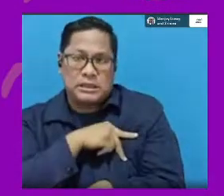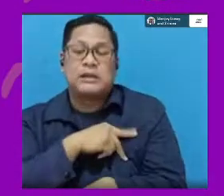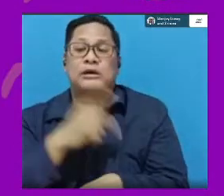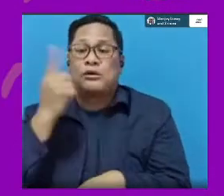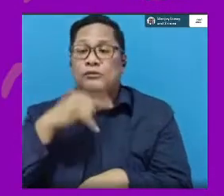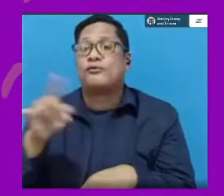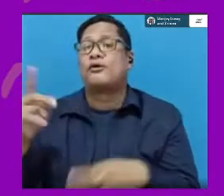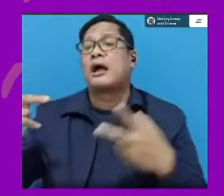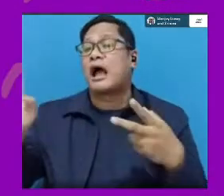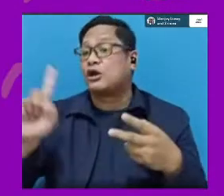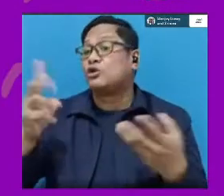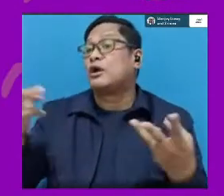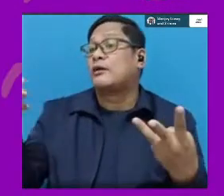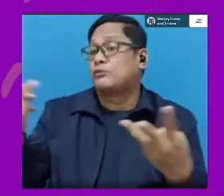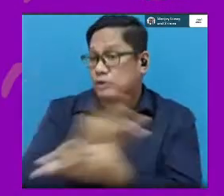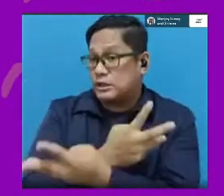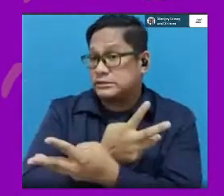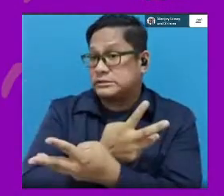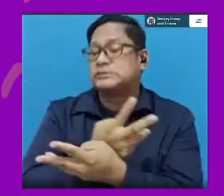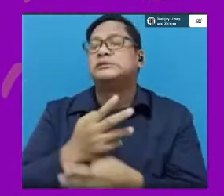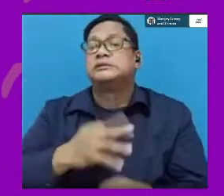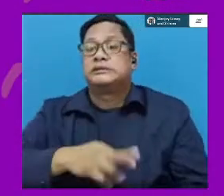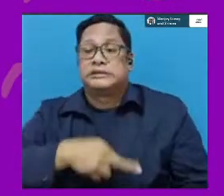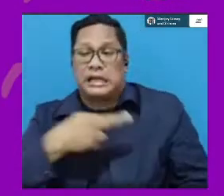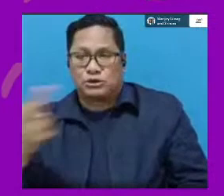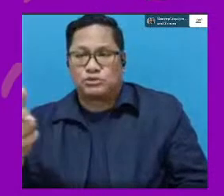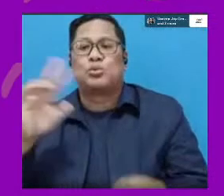event following immunization.